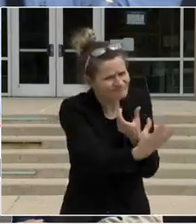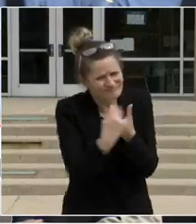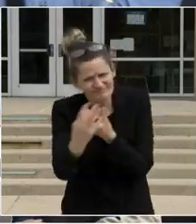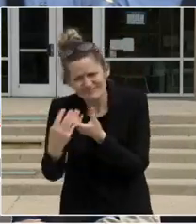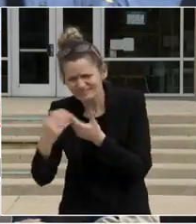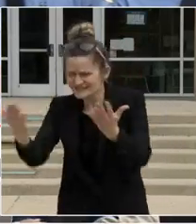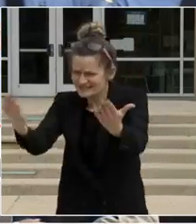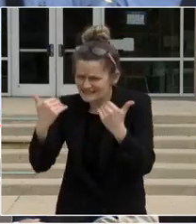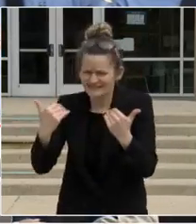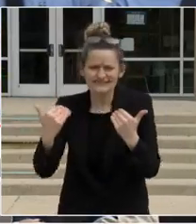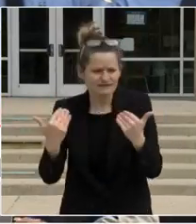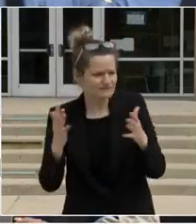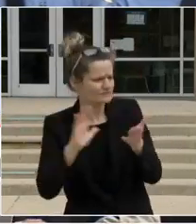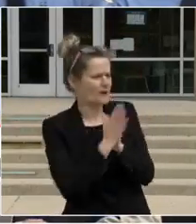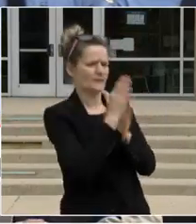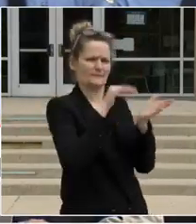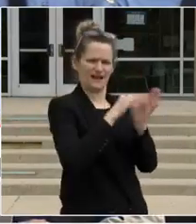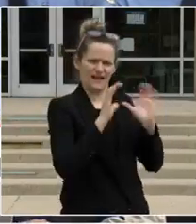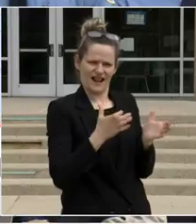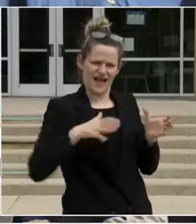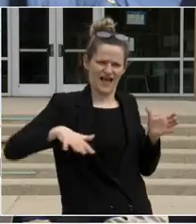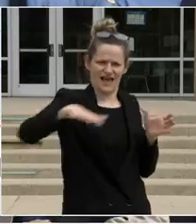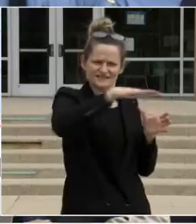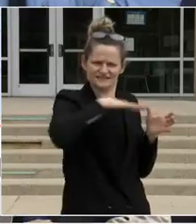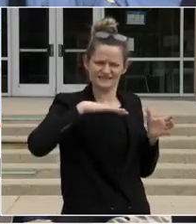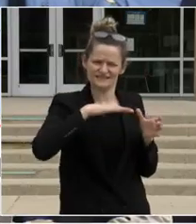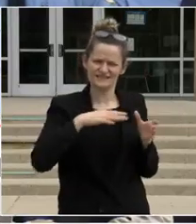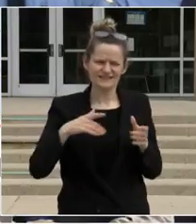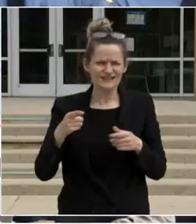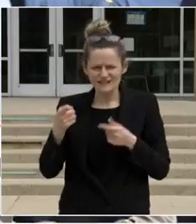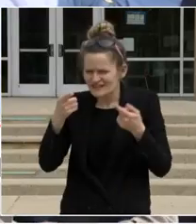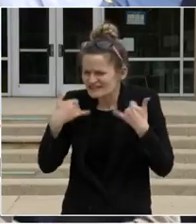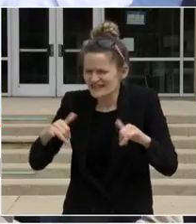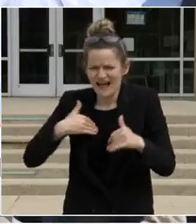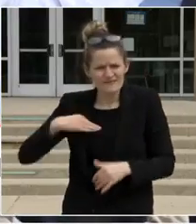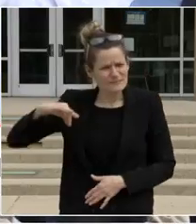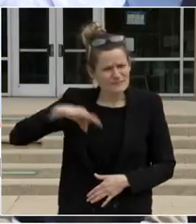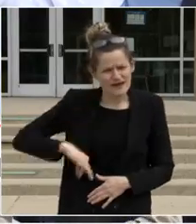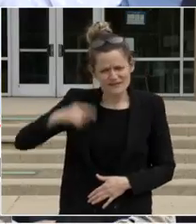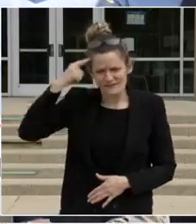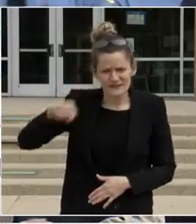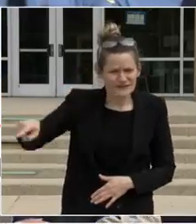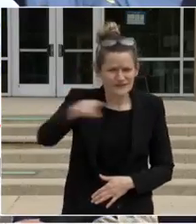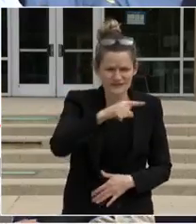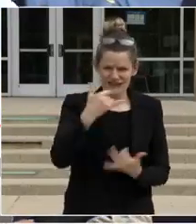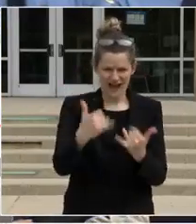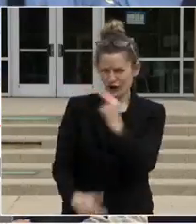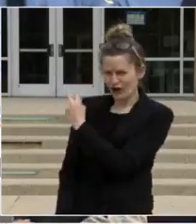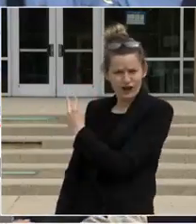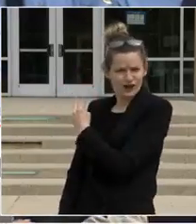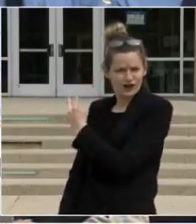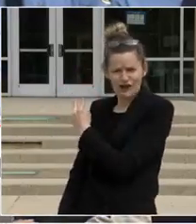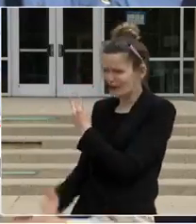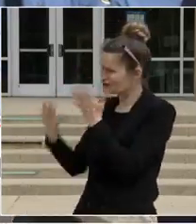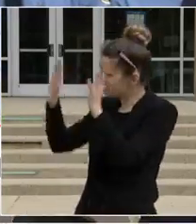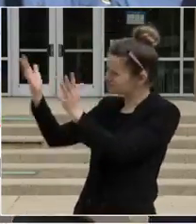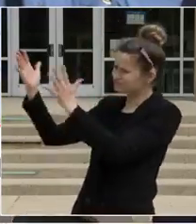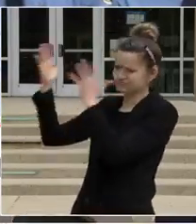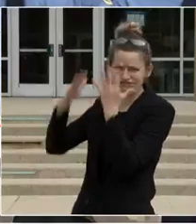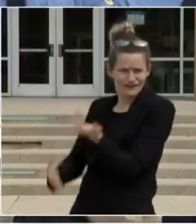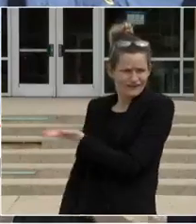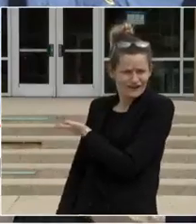reaping the benefits of what the Police Cadet program has to offer. Just take a look behind us. Yeah, that deserves a round of